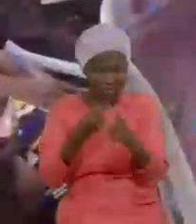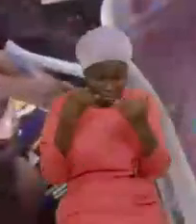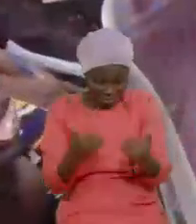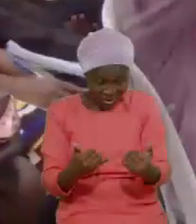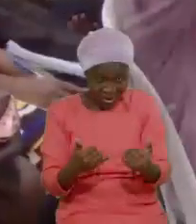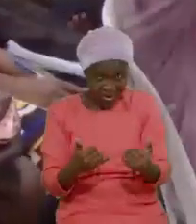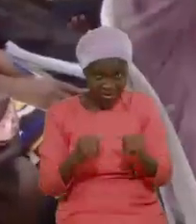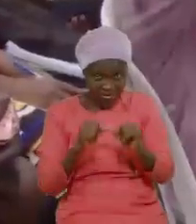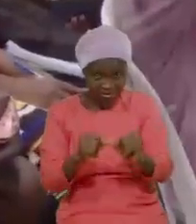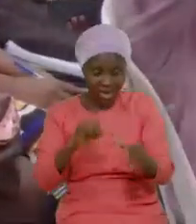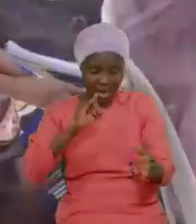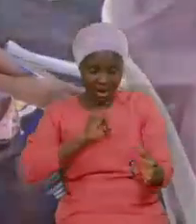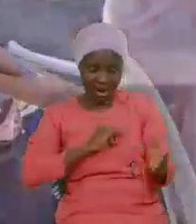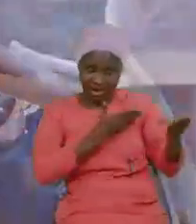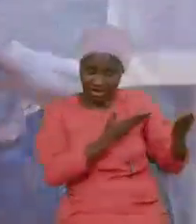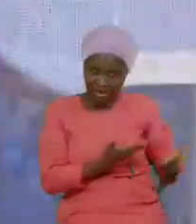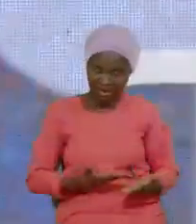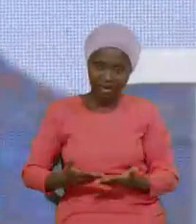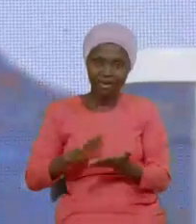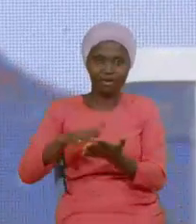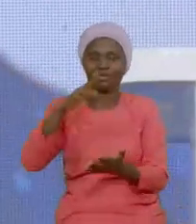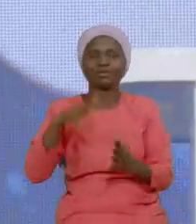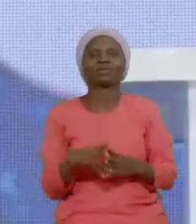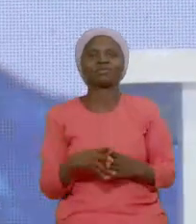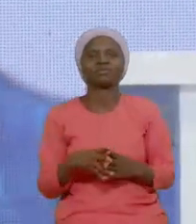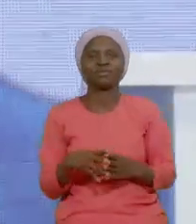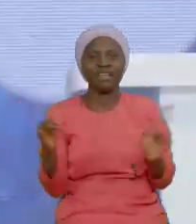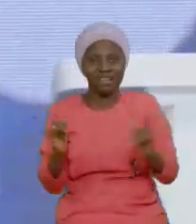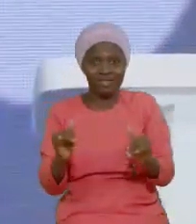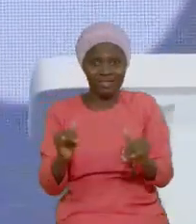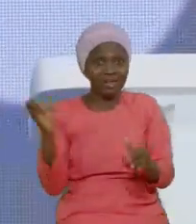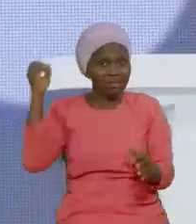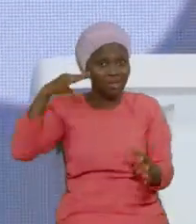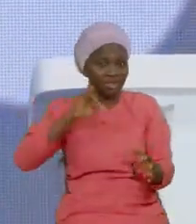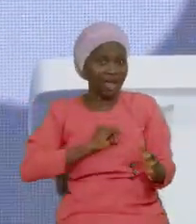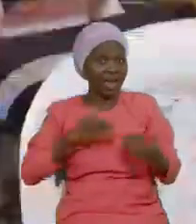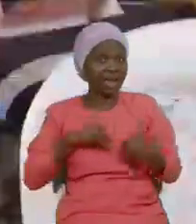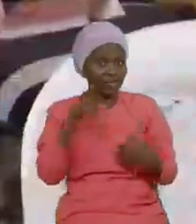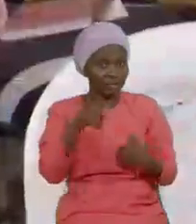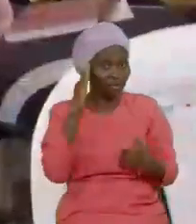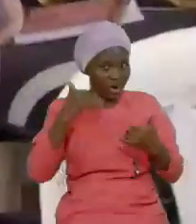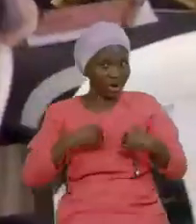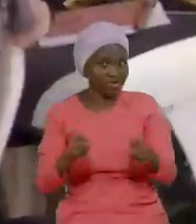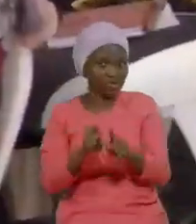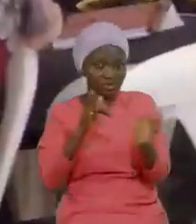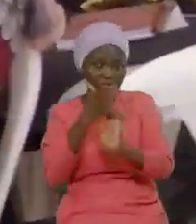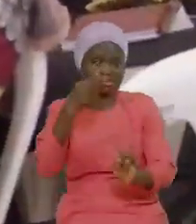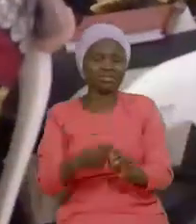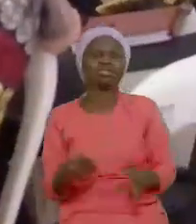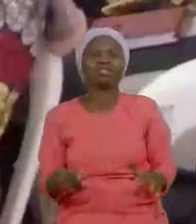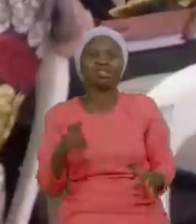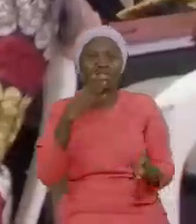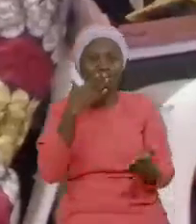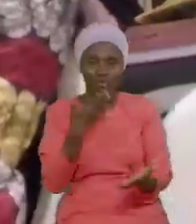The same grace I have, you will have. The good goals I have, you